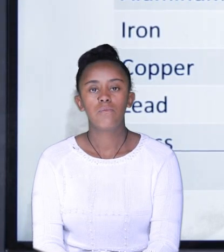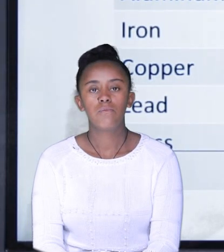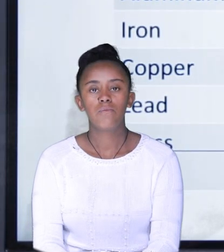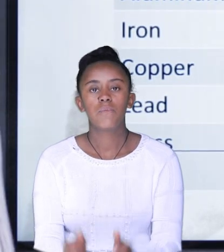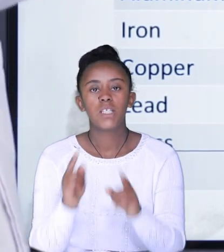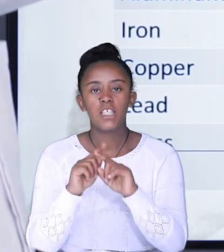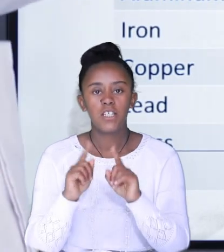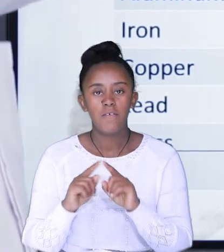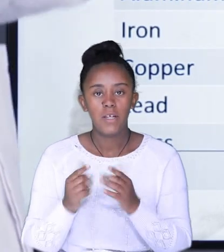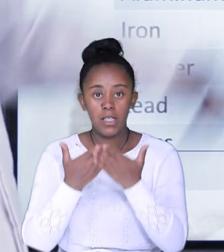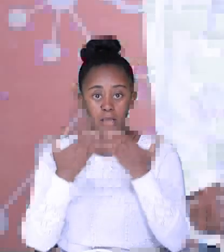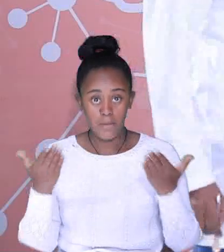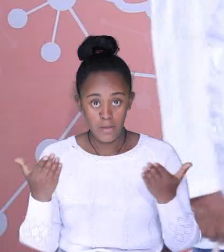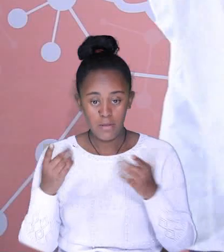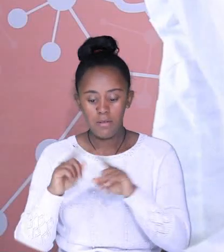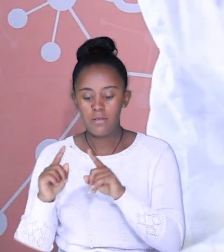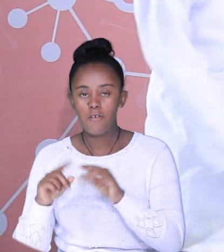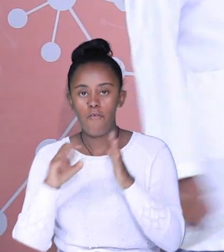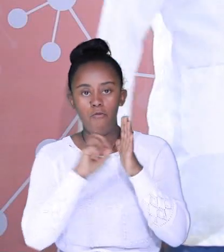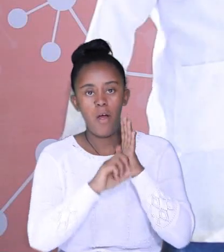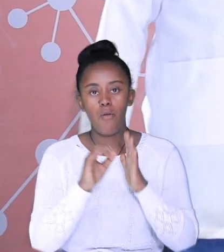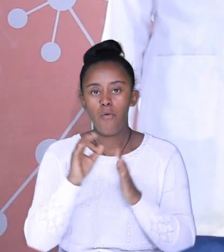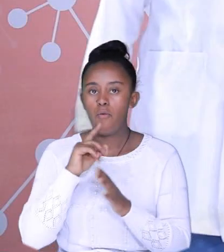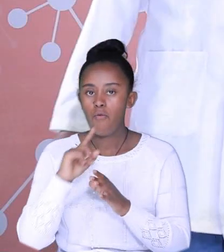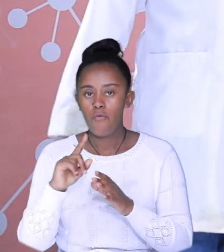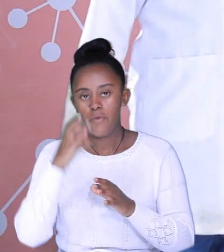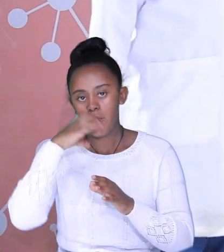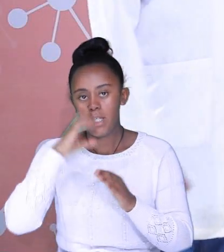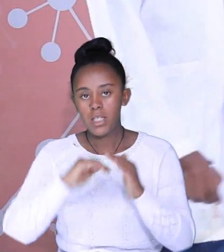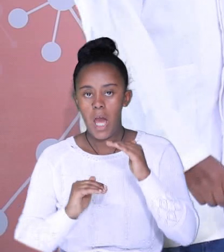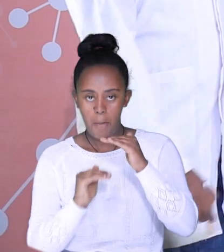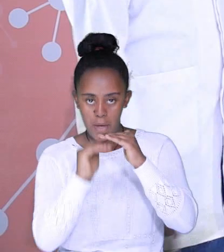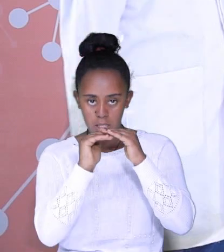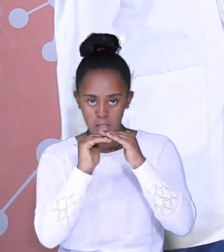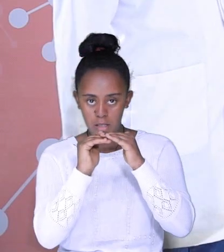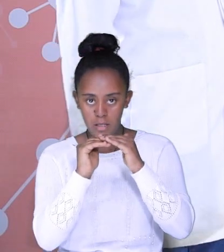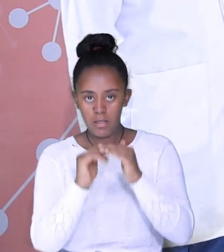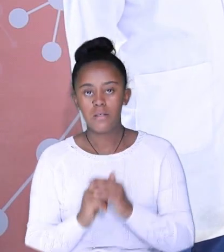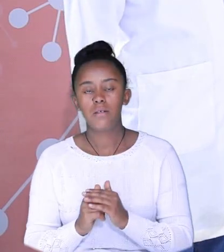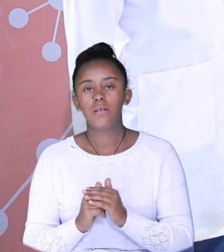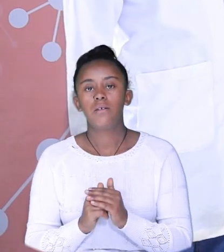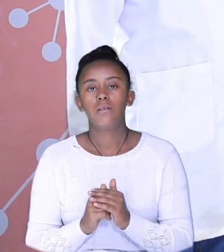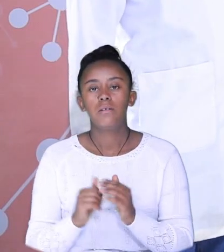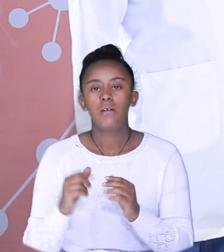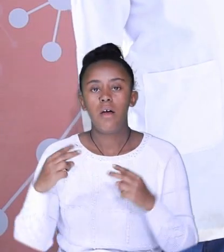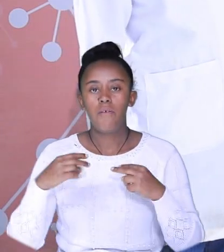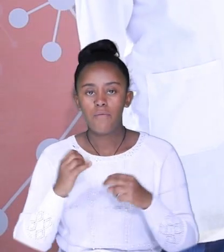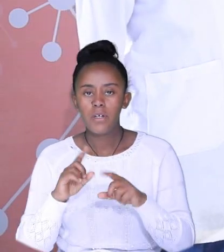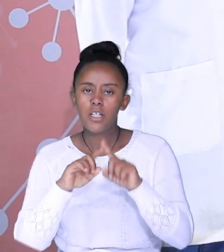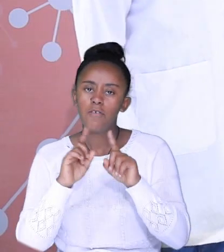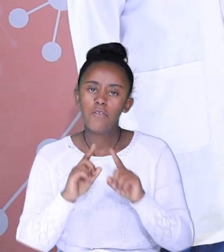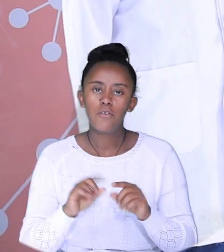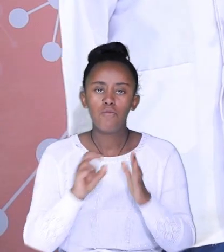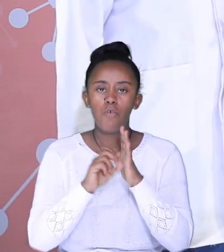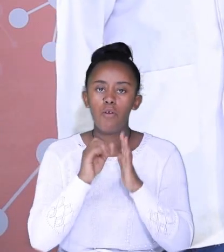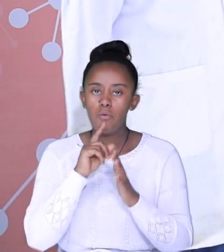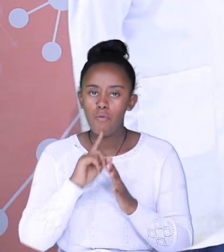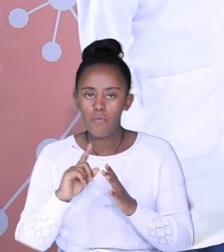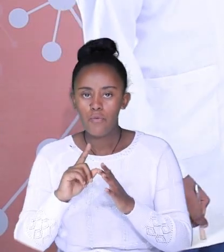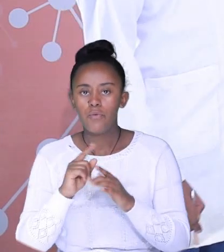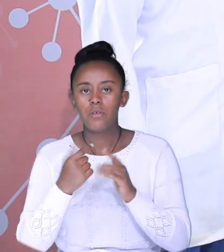Different substances have different value of specific heat capacities. Different substances having different value of specific